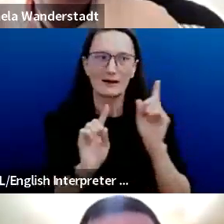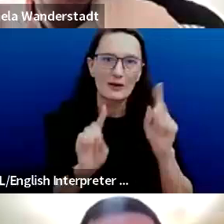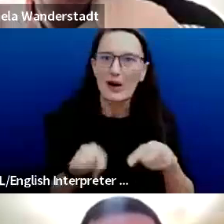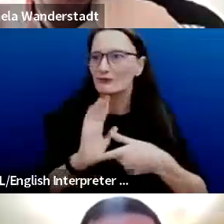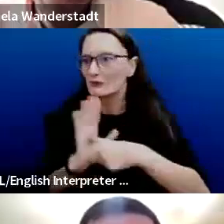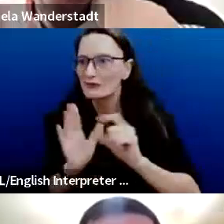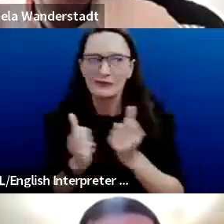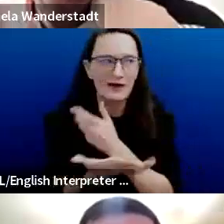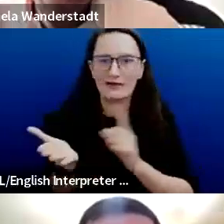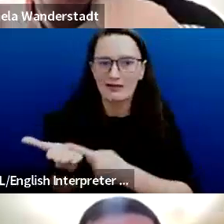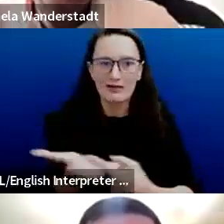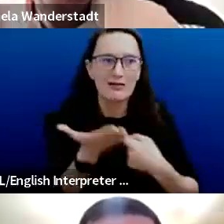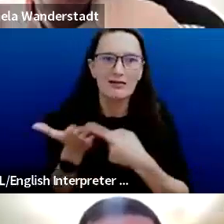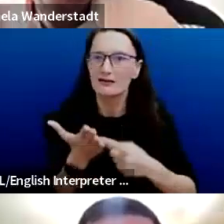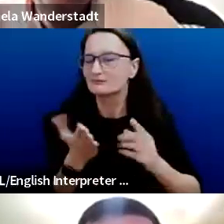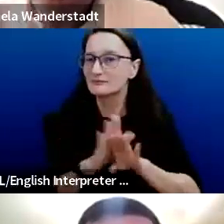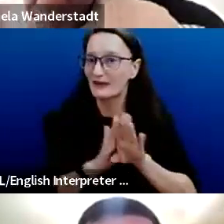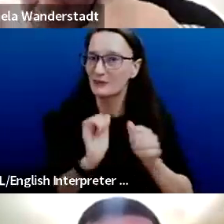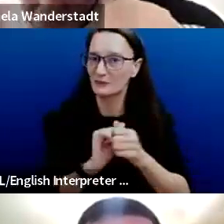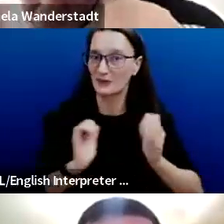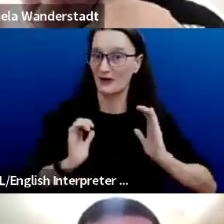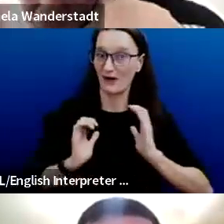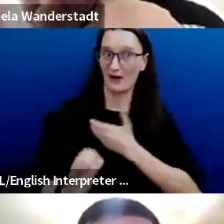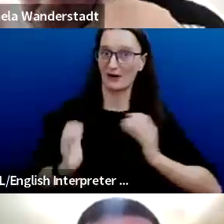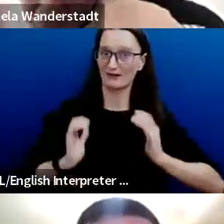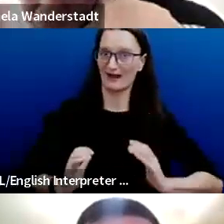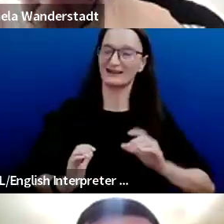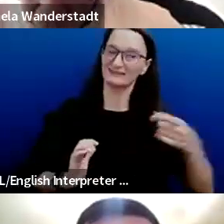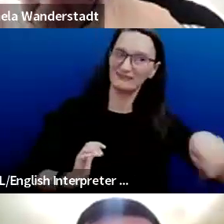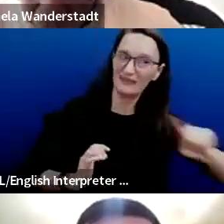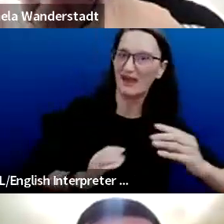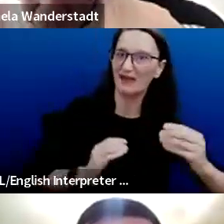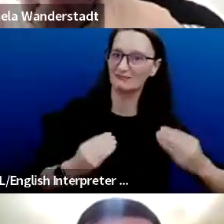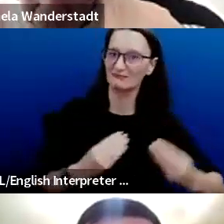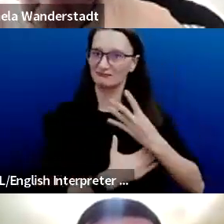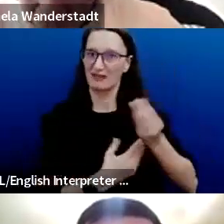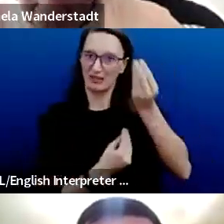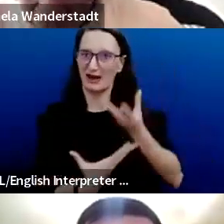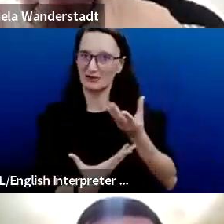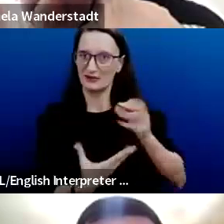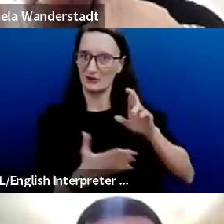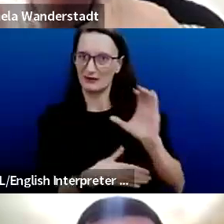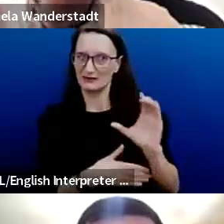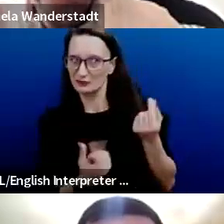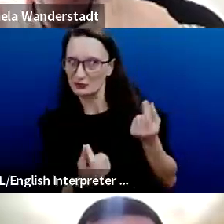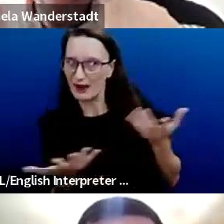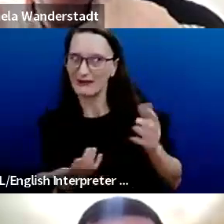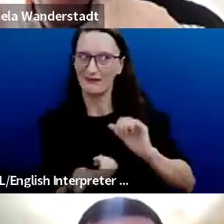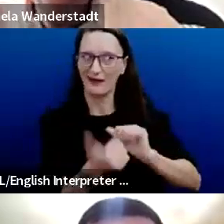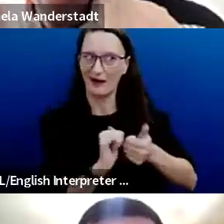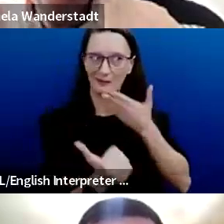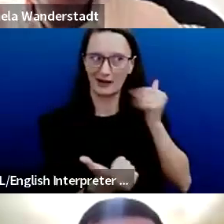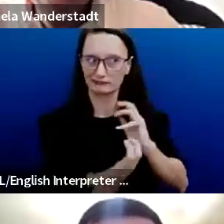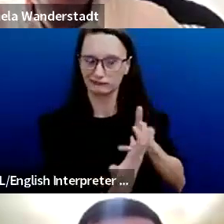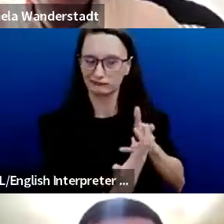this with our clients that also advise the regional center in what we do. Alrighty. I